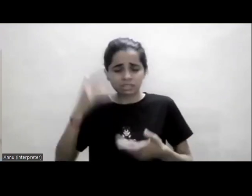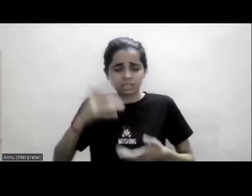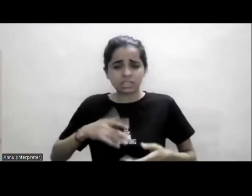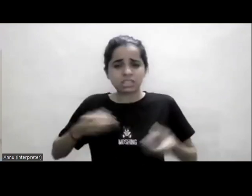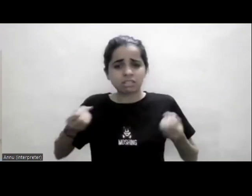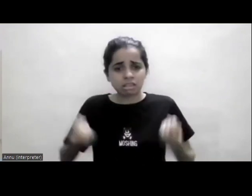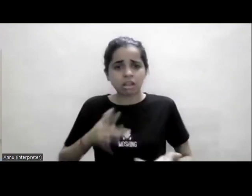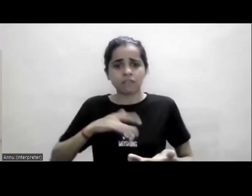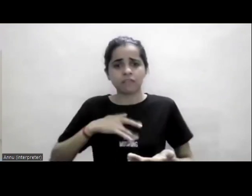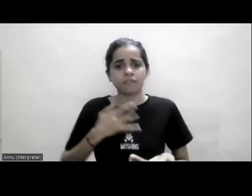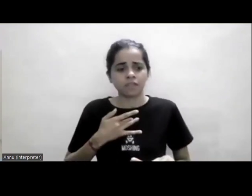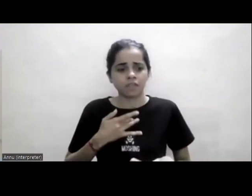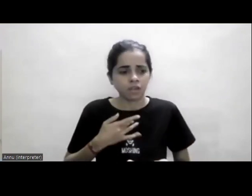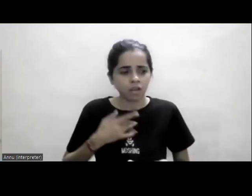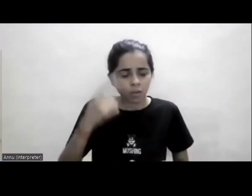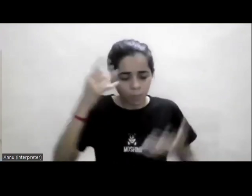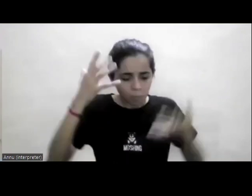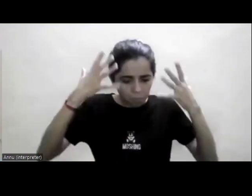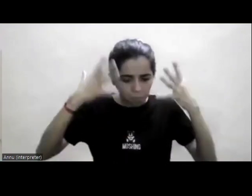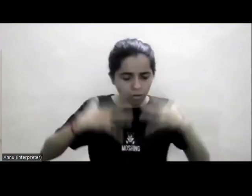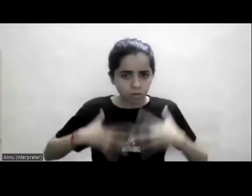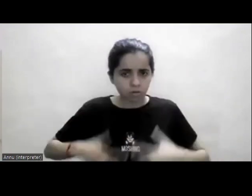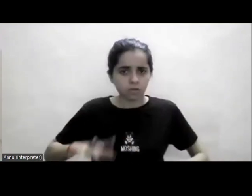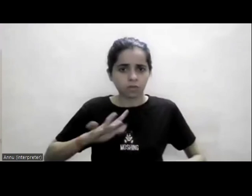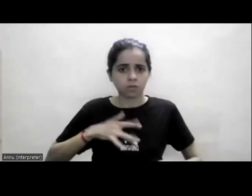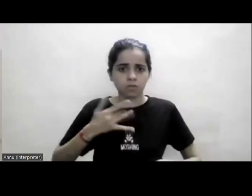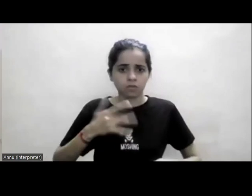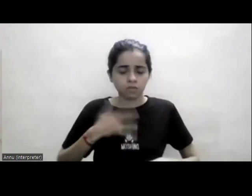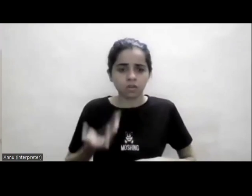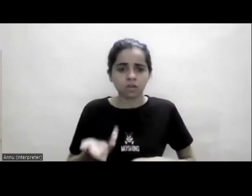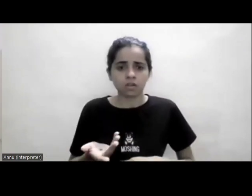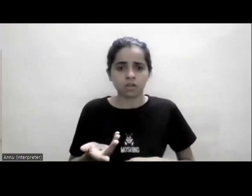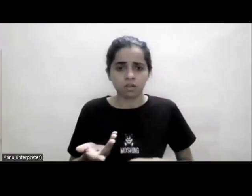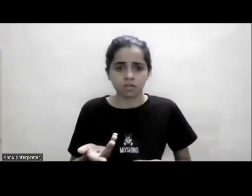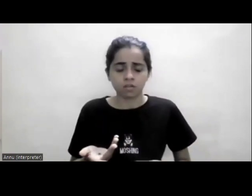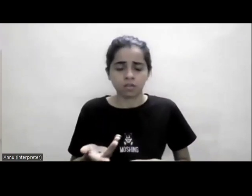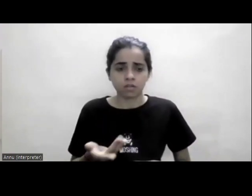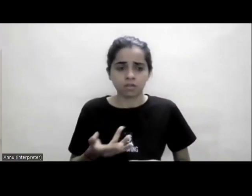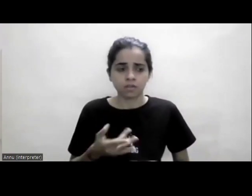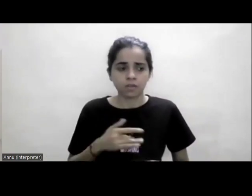there is a problem with their body. That is why they are feeling this, and they